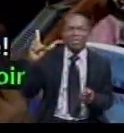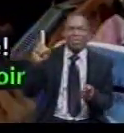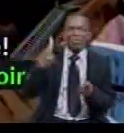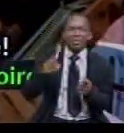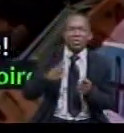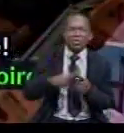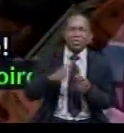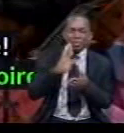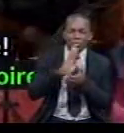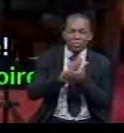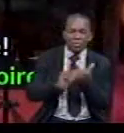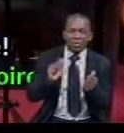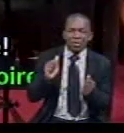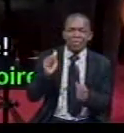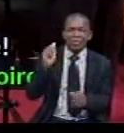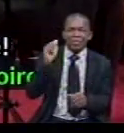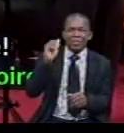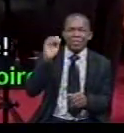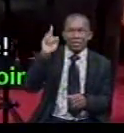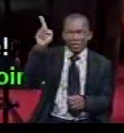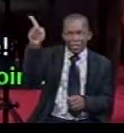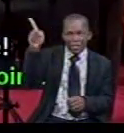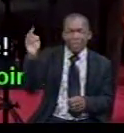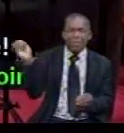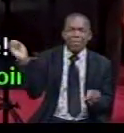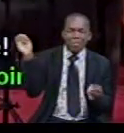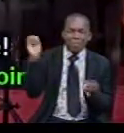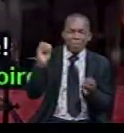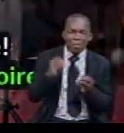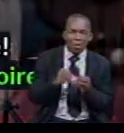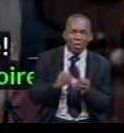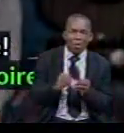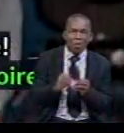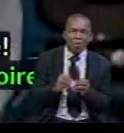grace to trust Him